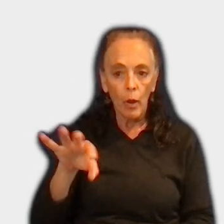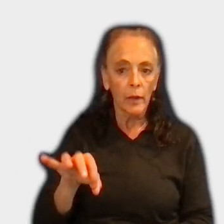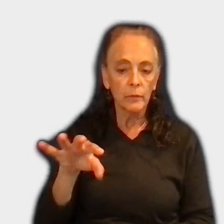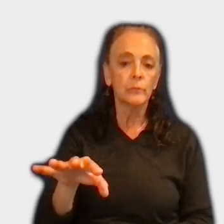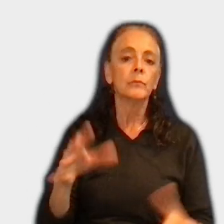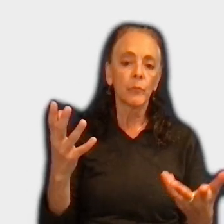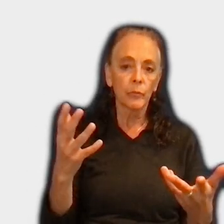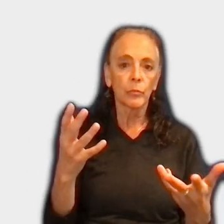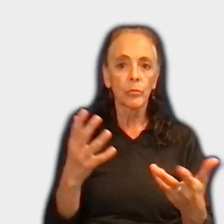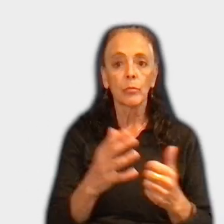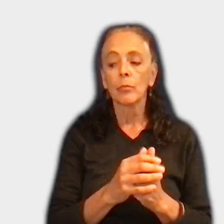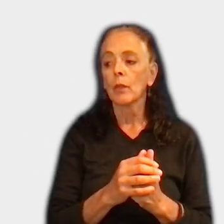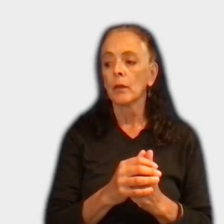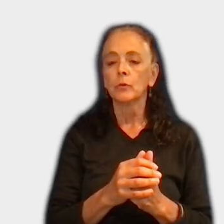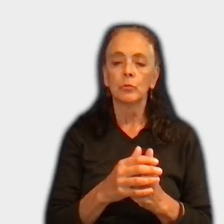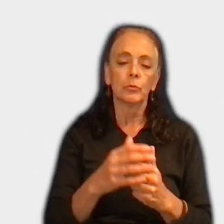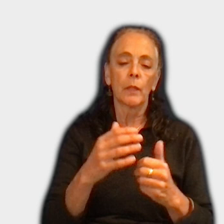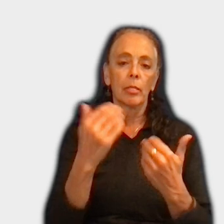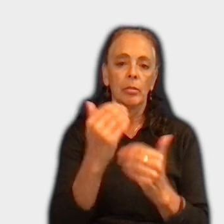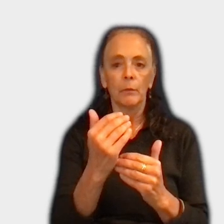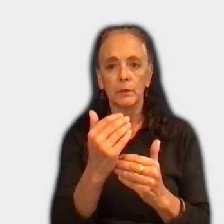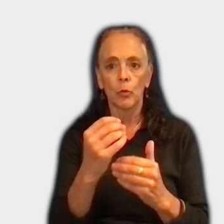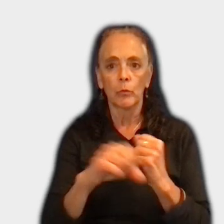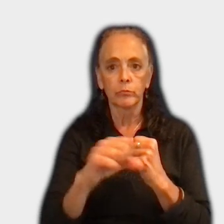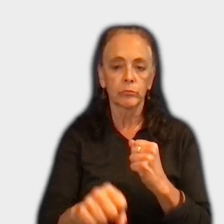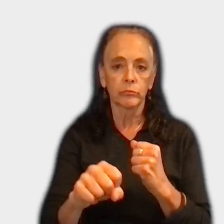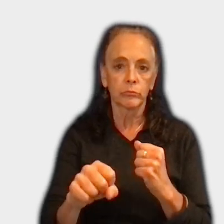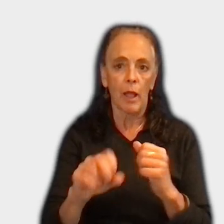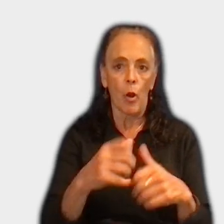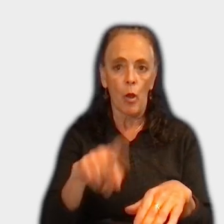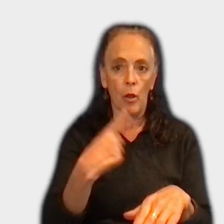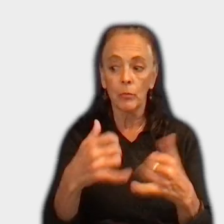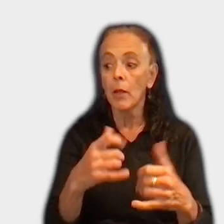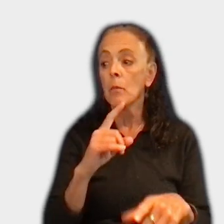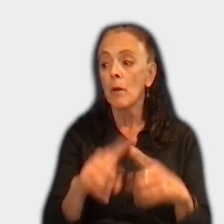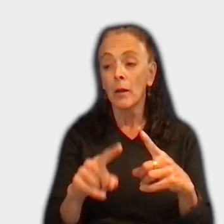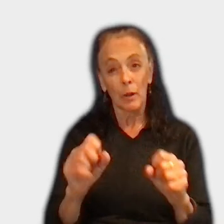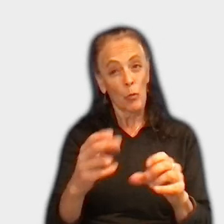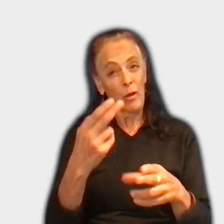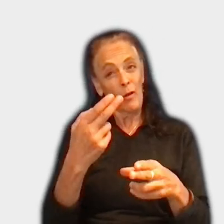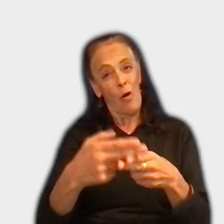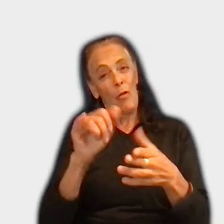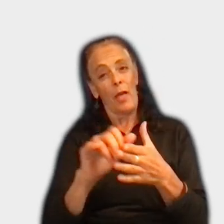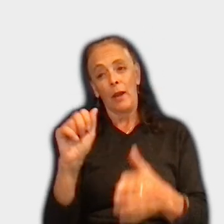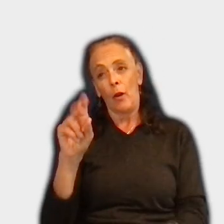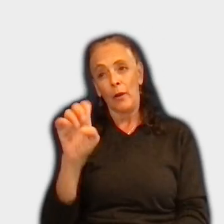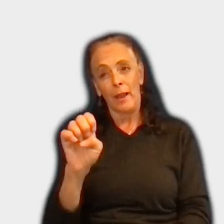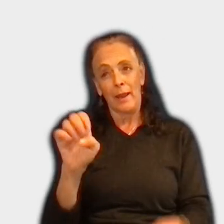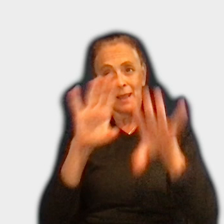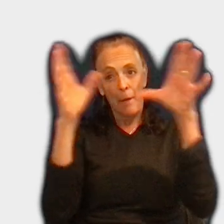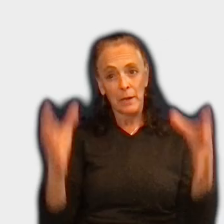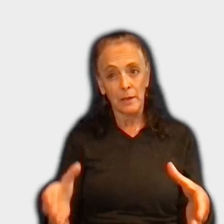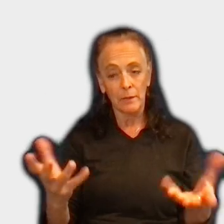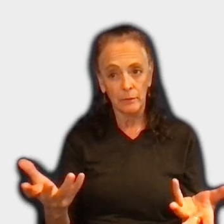for determining the duration of player playing but can we call it both like arcade cabinets and let's want to make big questions also